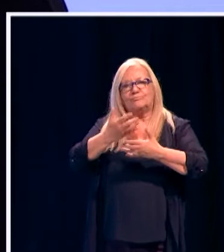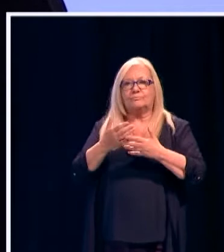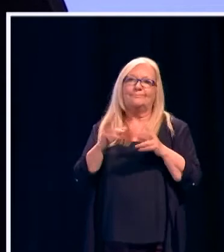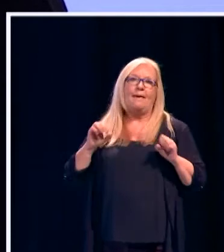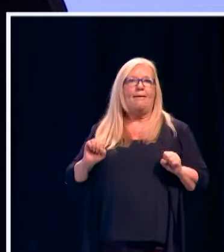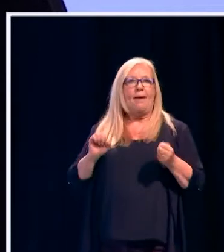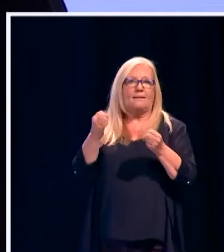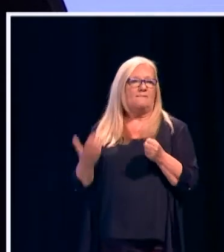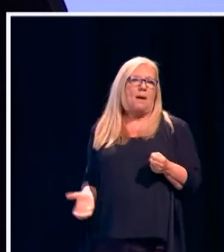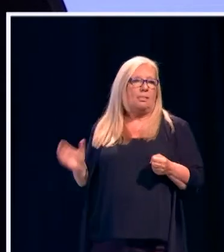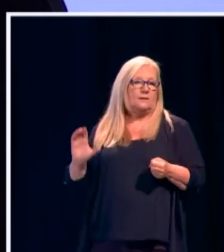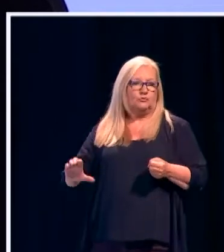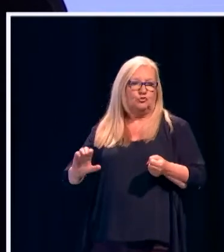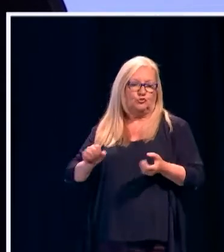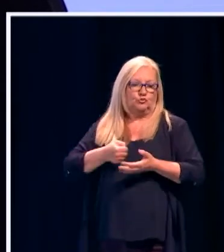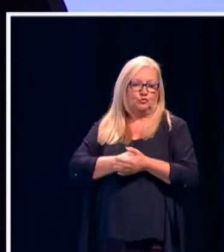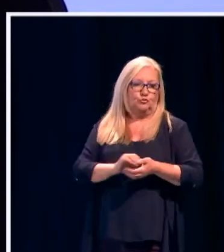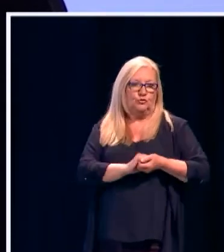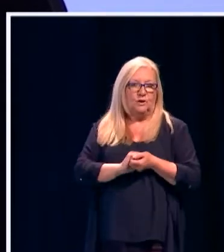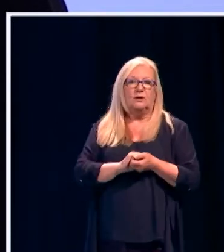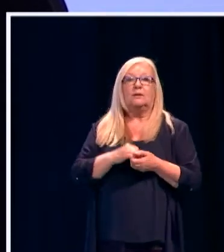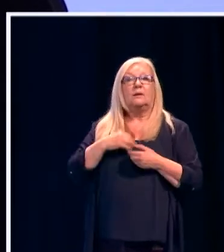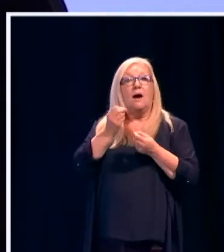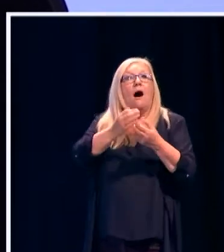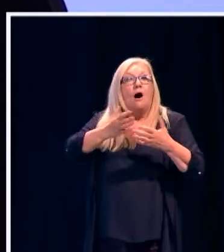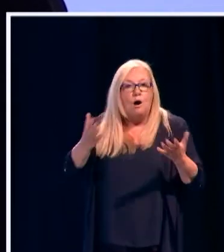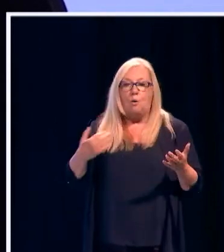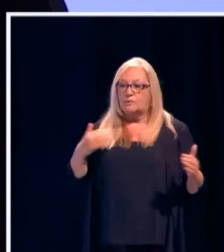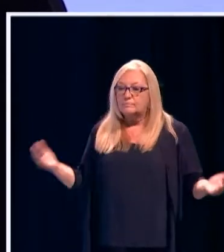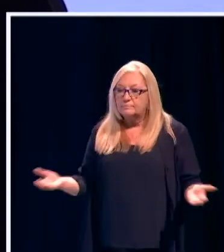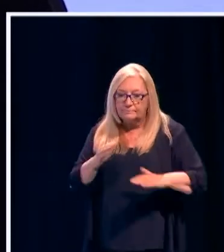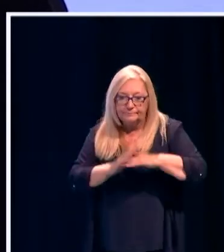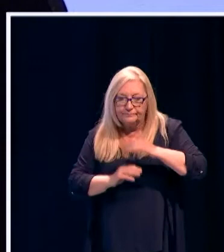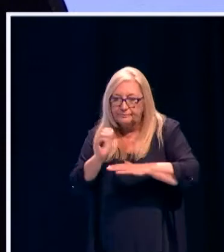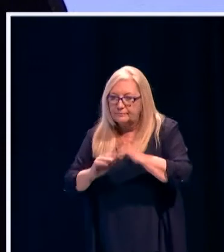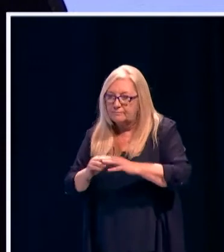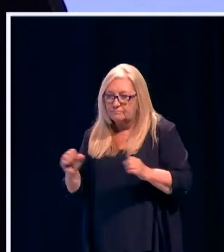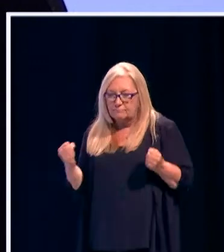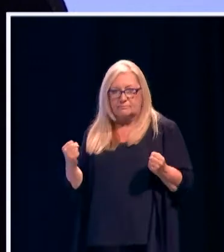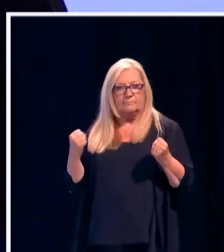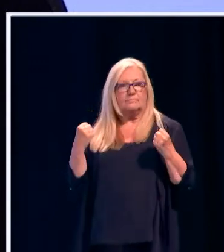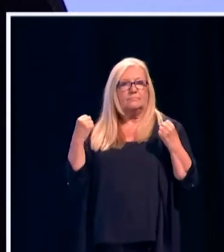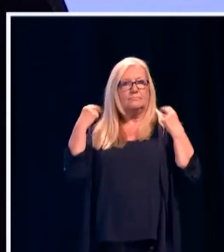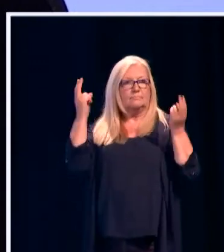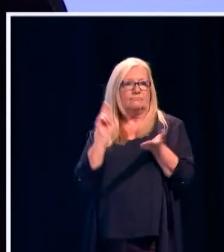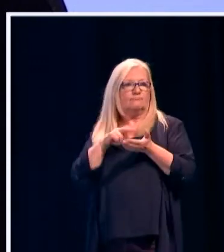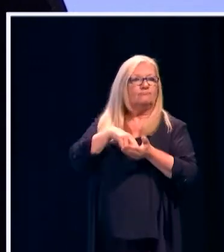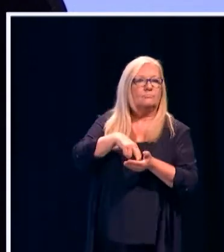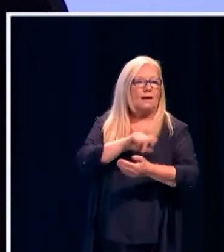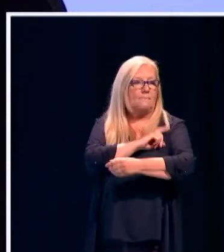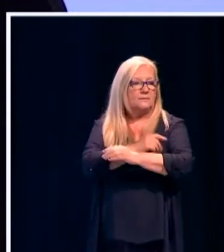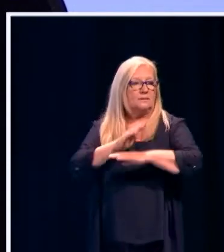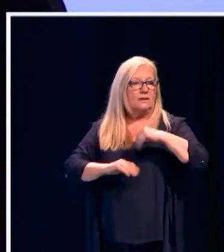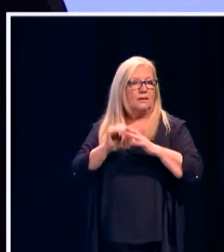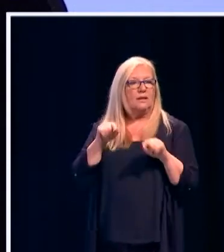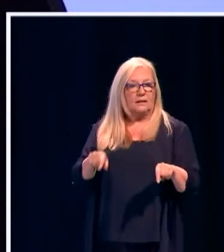Foundation, contribute to build capacity of unreached people on UNCRPD. Bangladesh government